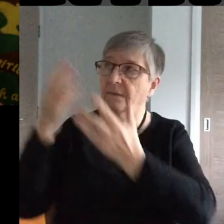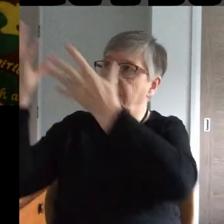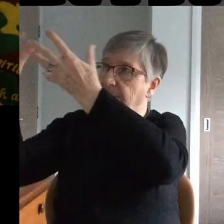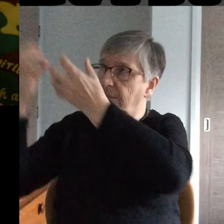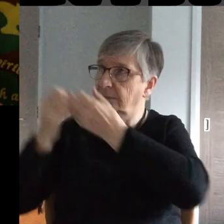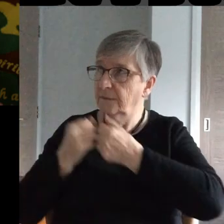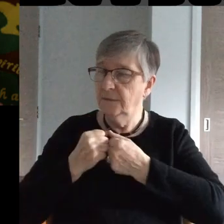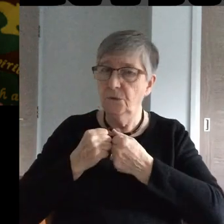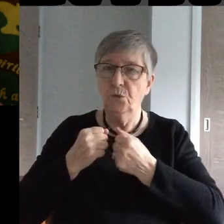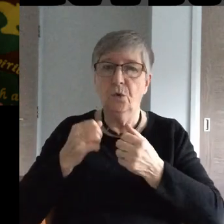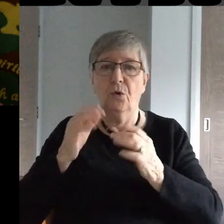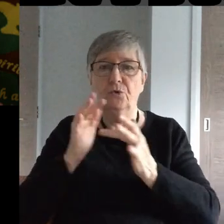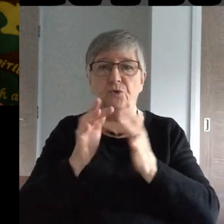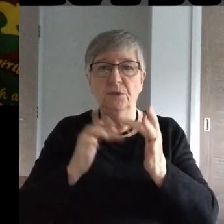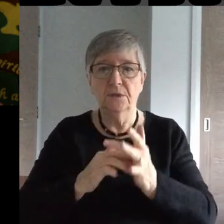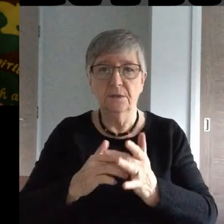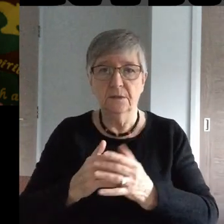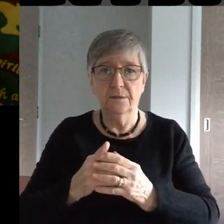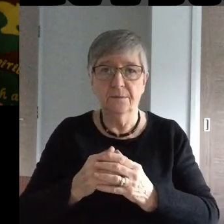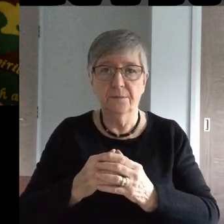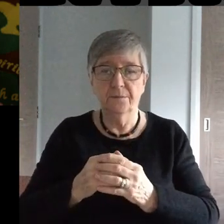Christ."